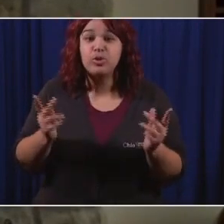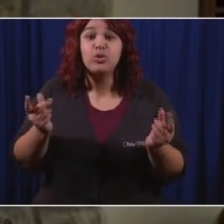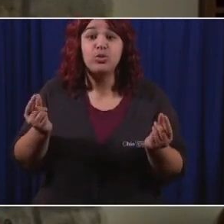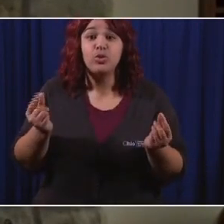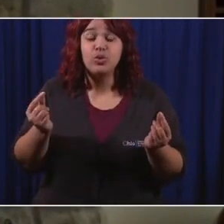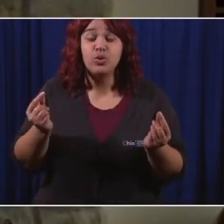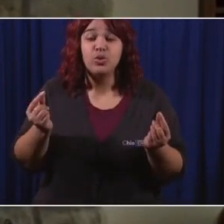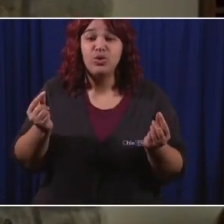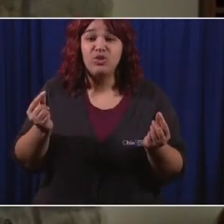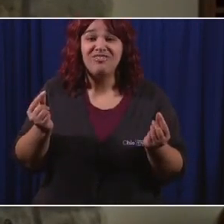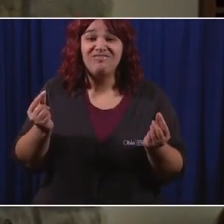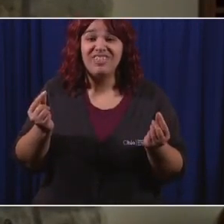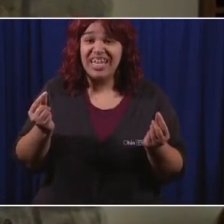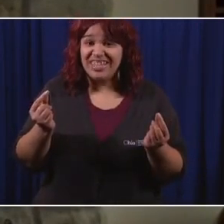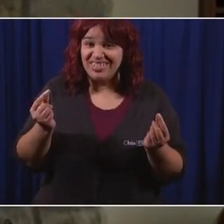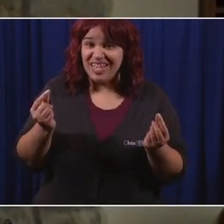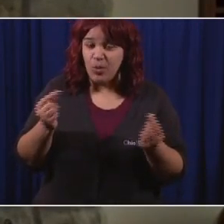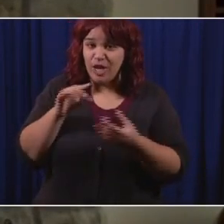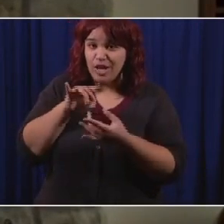planning on having a